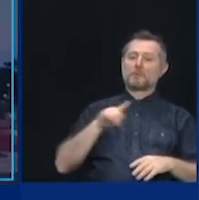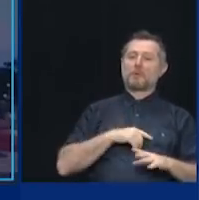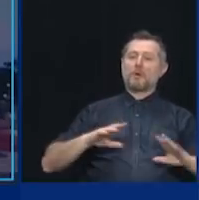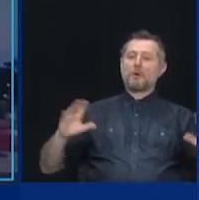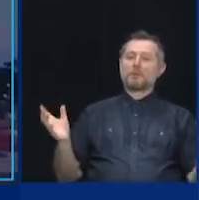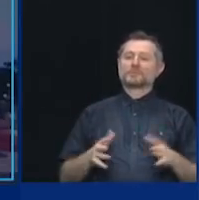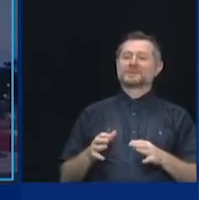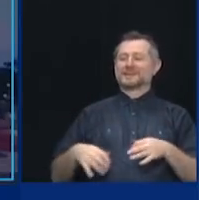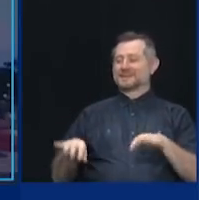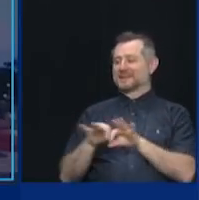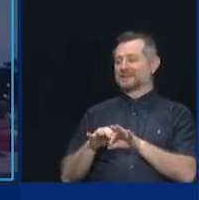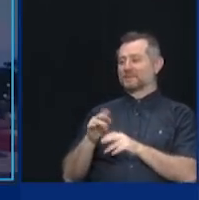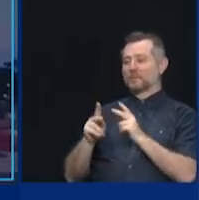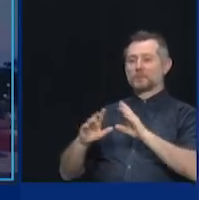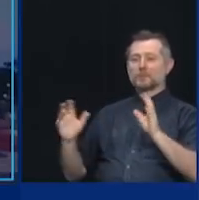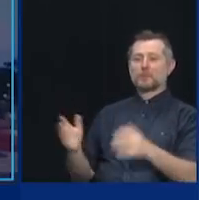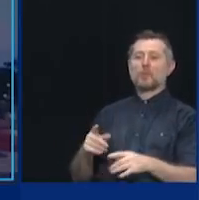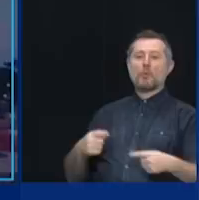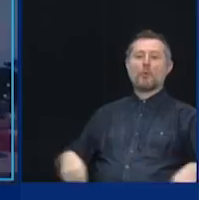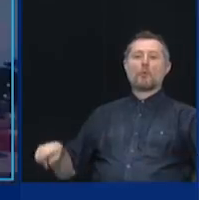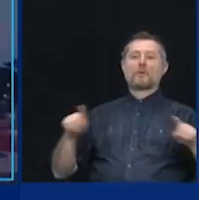a round of applause.